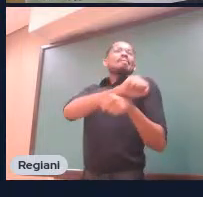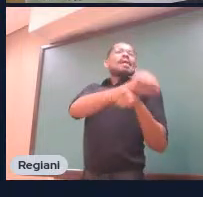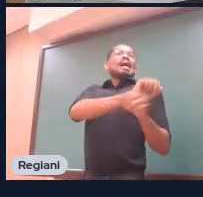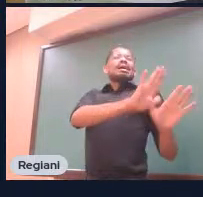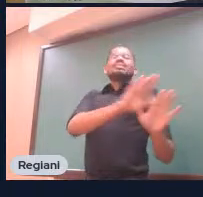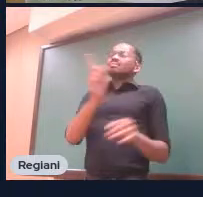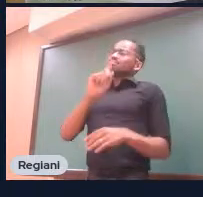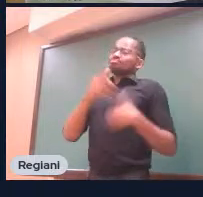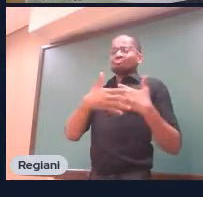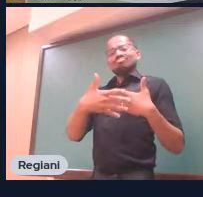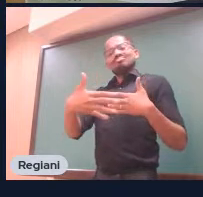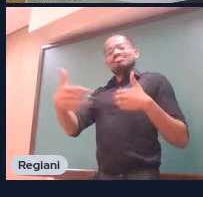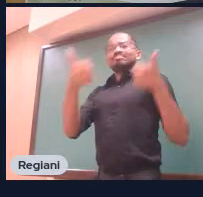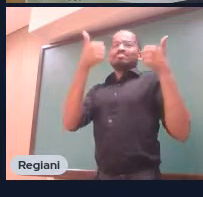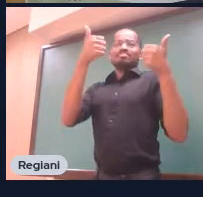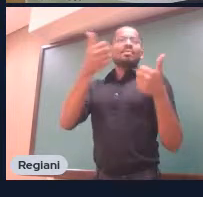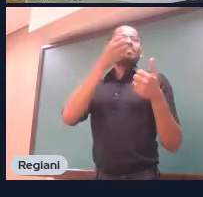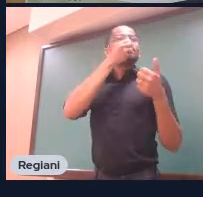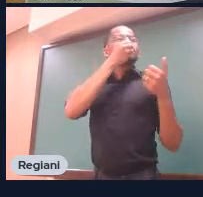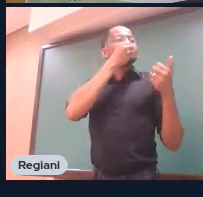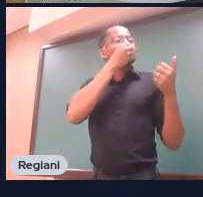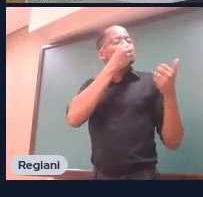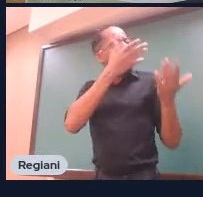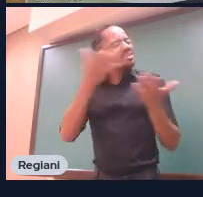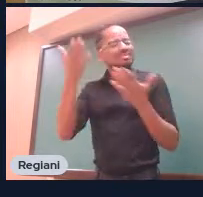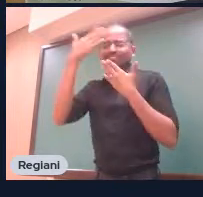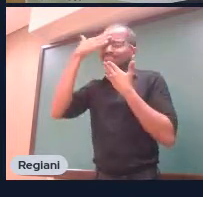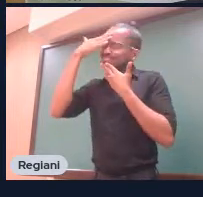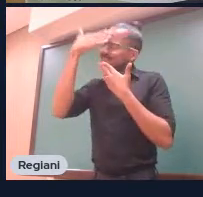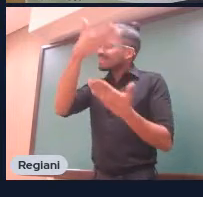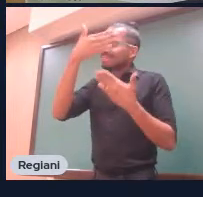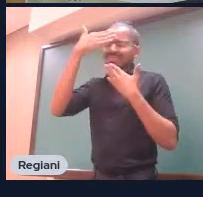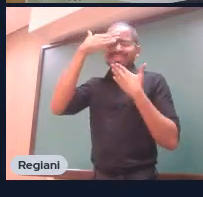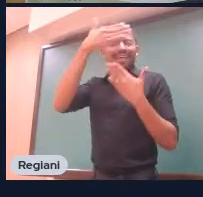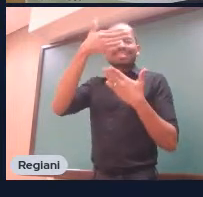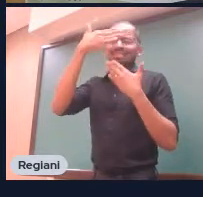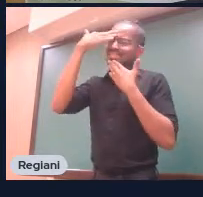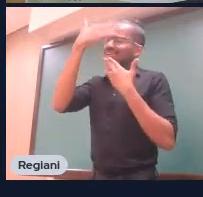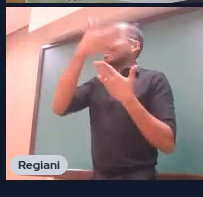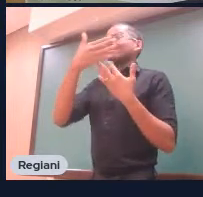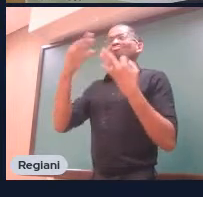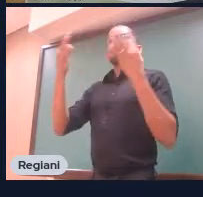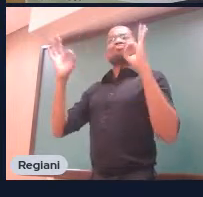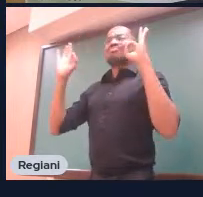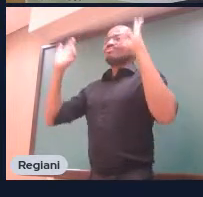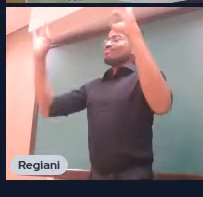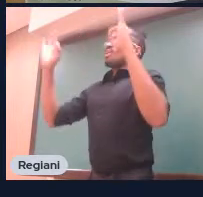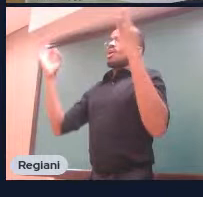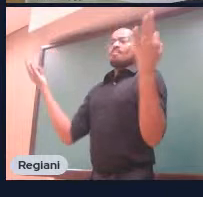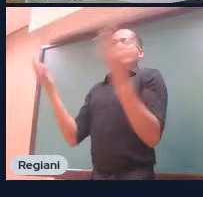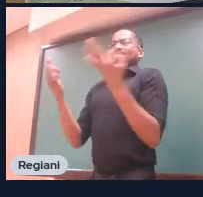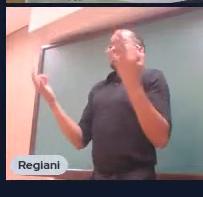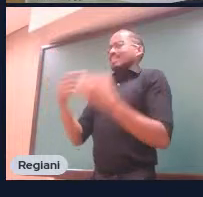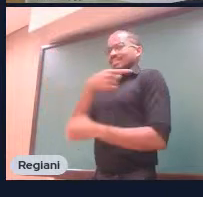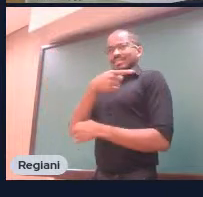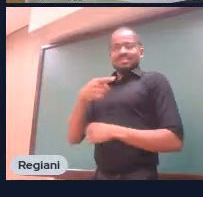Então, foi muito bem-vindo, Gilles. Thank you very much. It was fantastic.